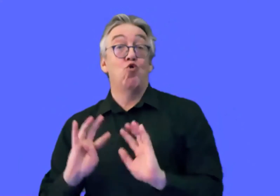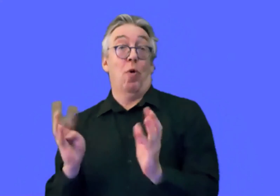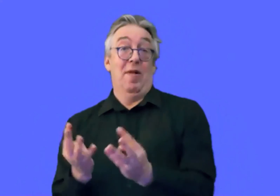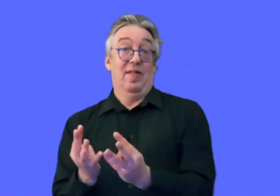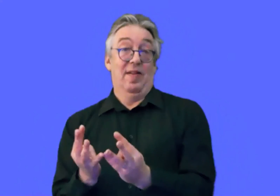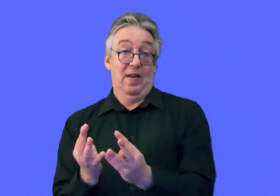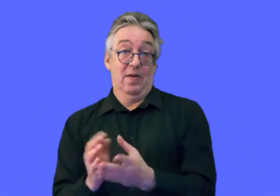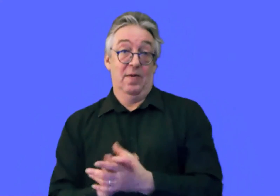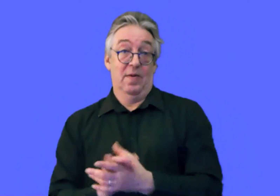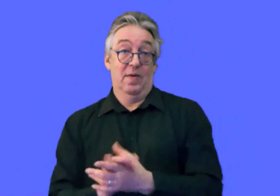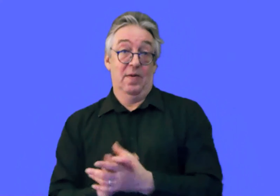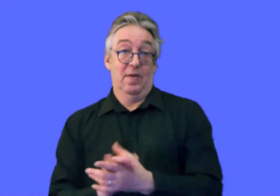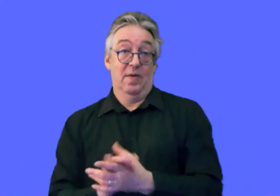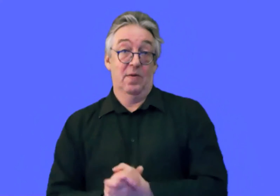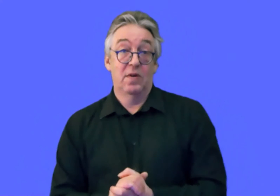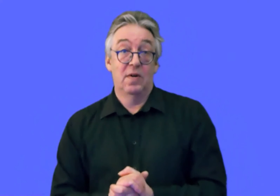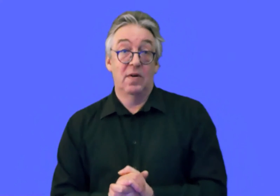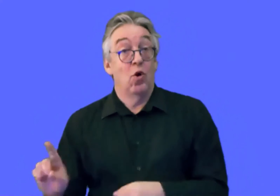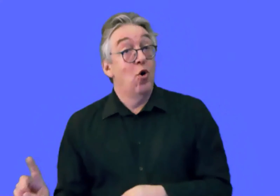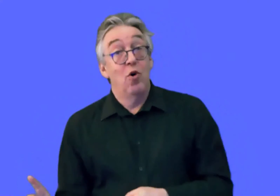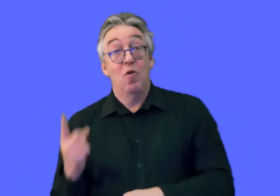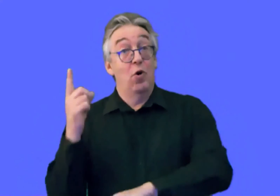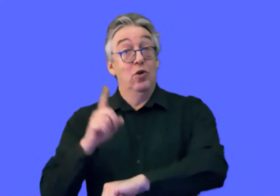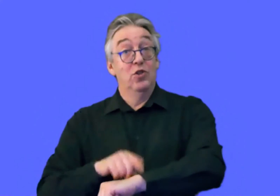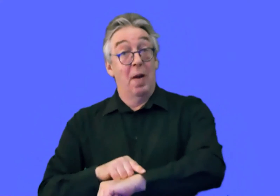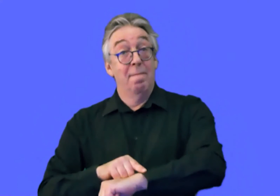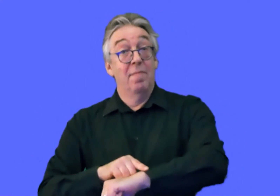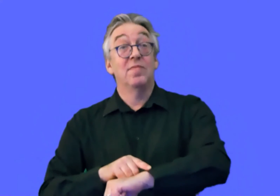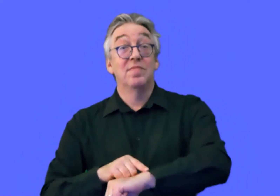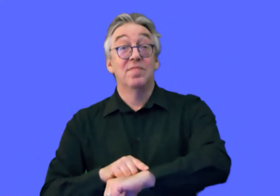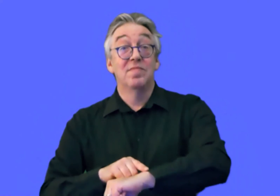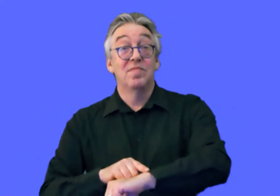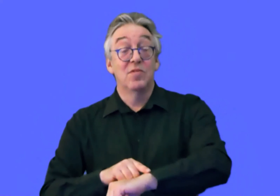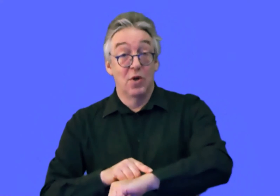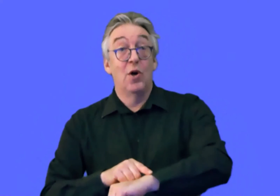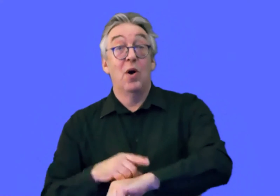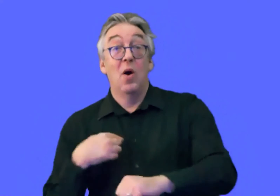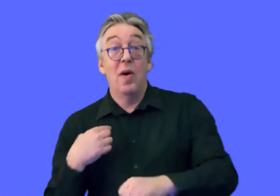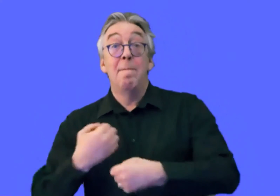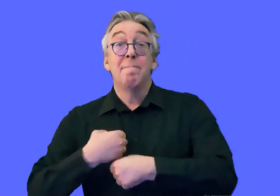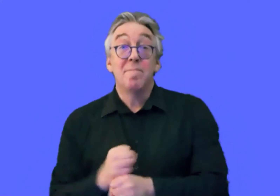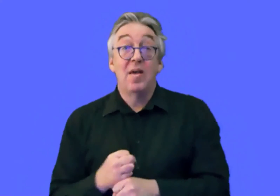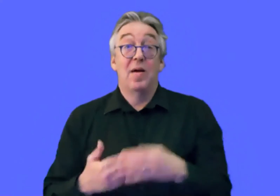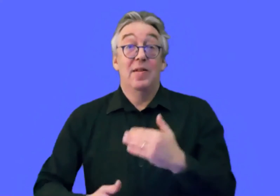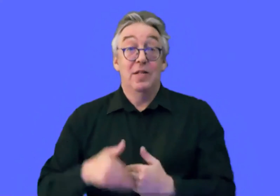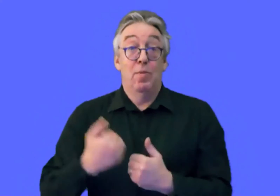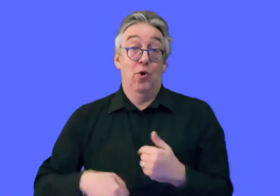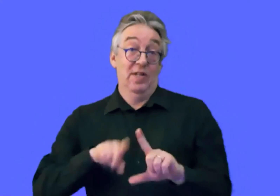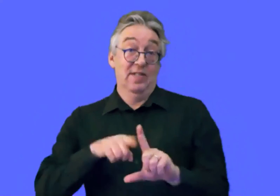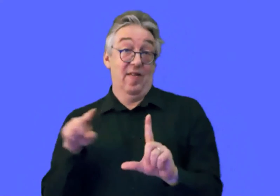support or to foster the production of a quality disability statistics in the country. Now, among the key issues